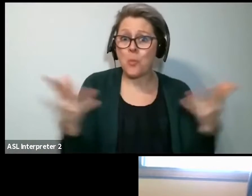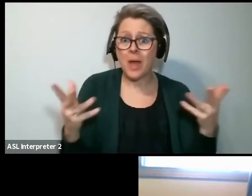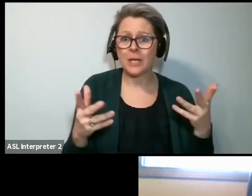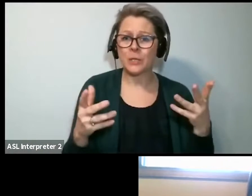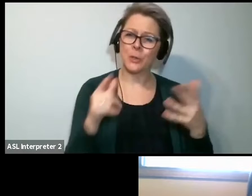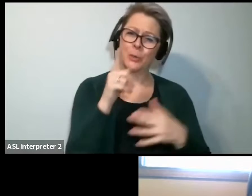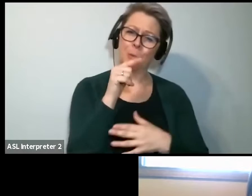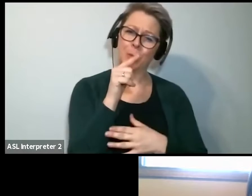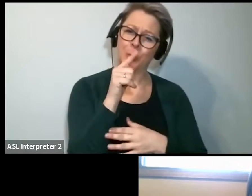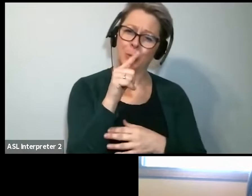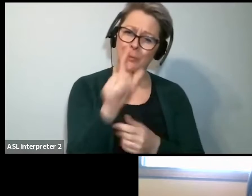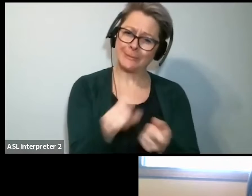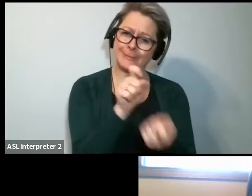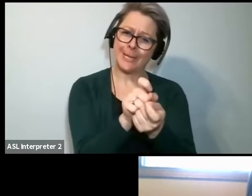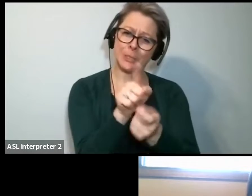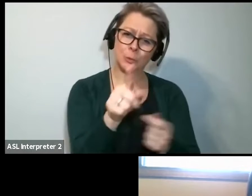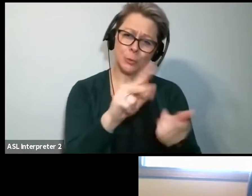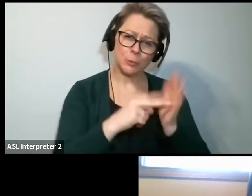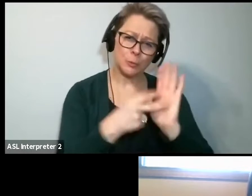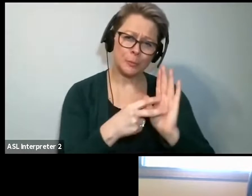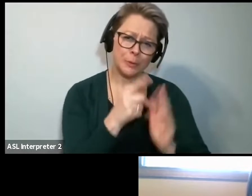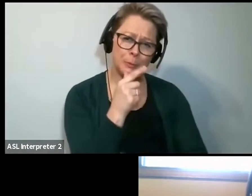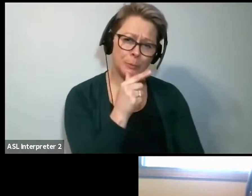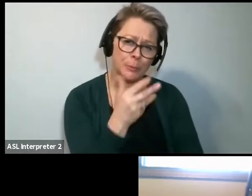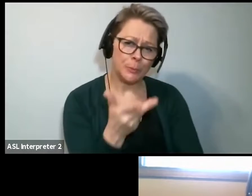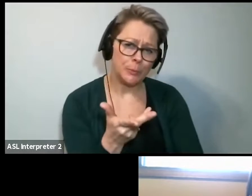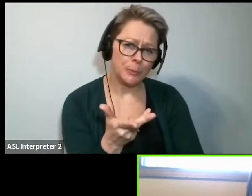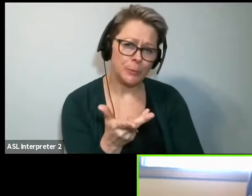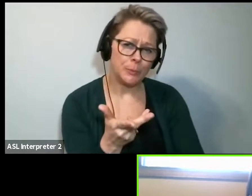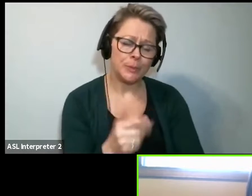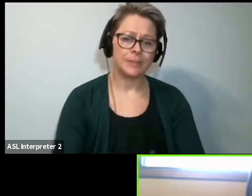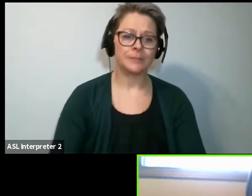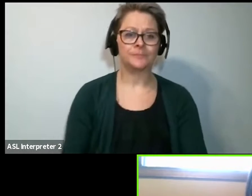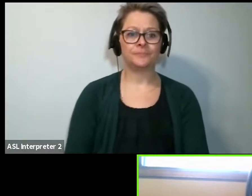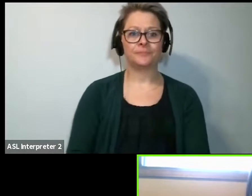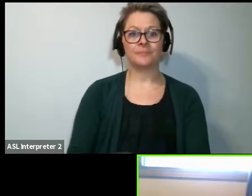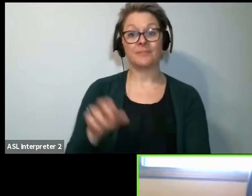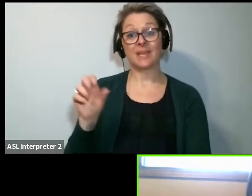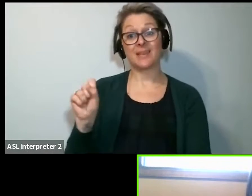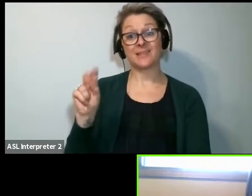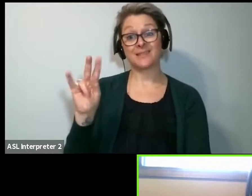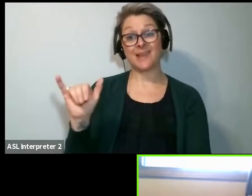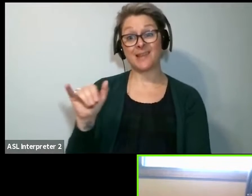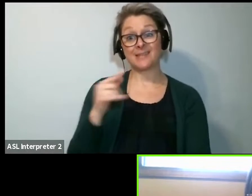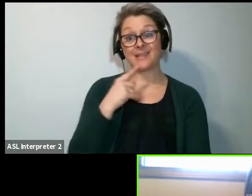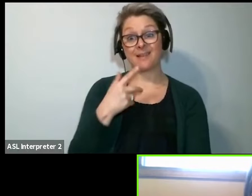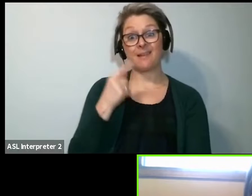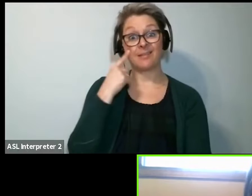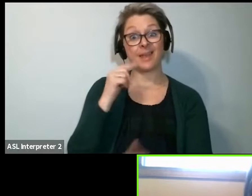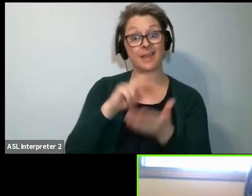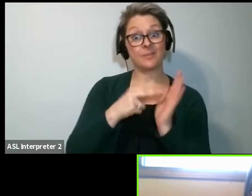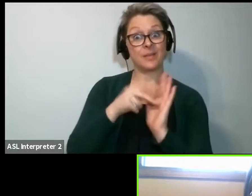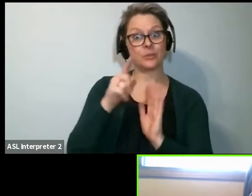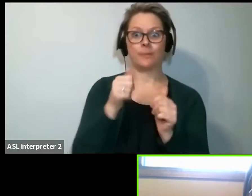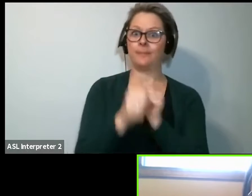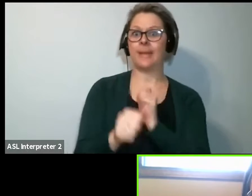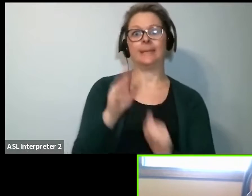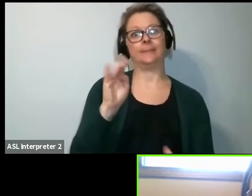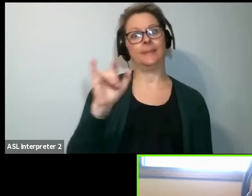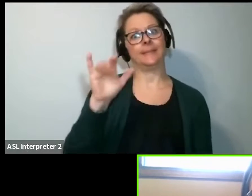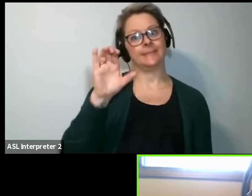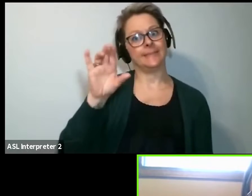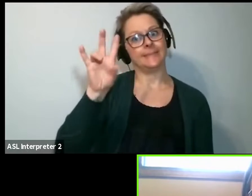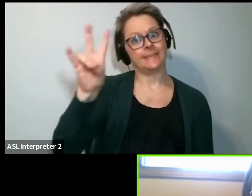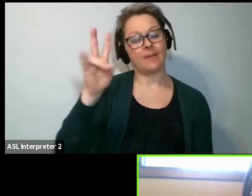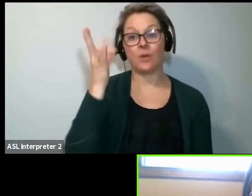in particular do you mean when you say that? I think they mean that we should pass Bill C7 because people can't